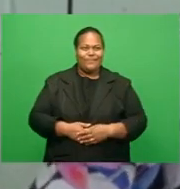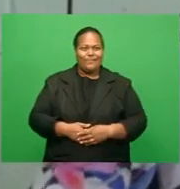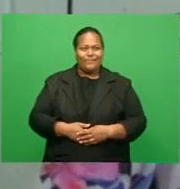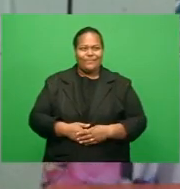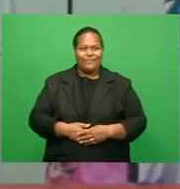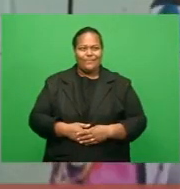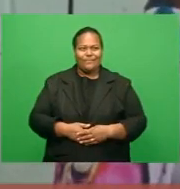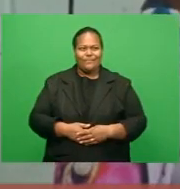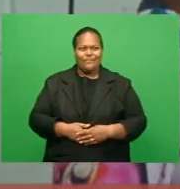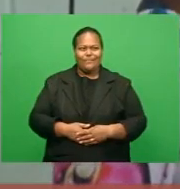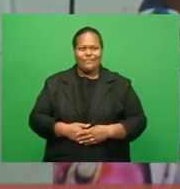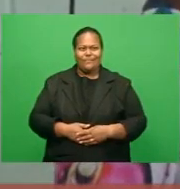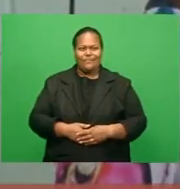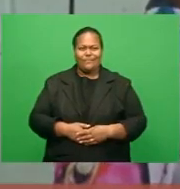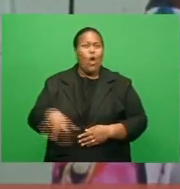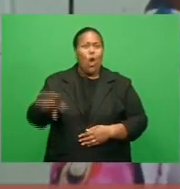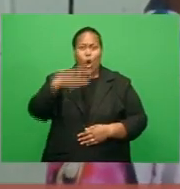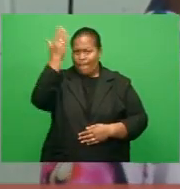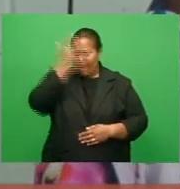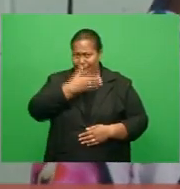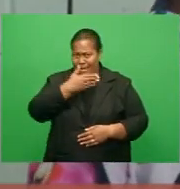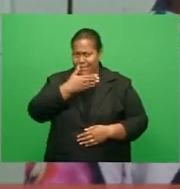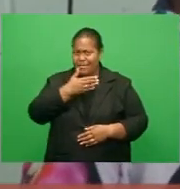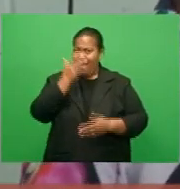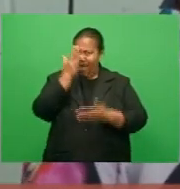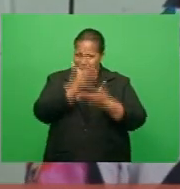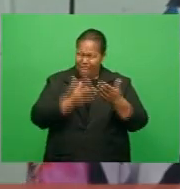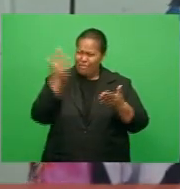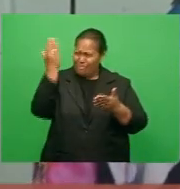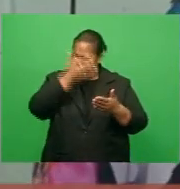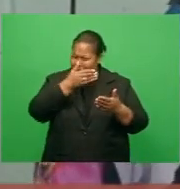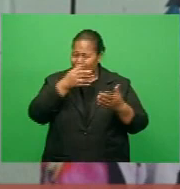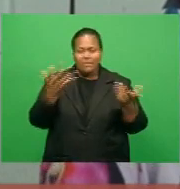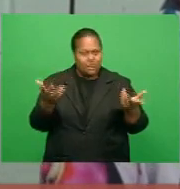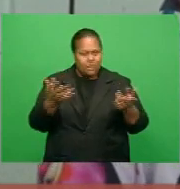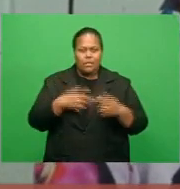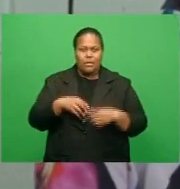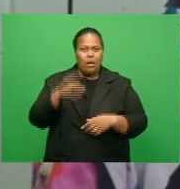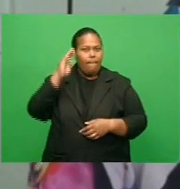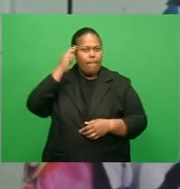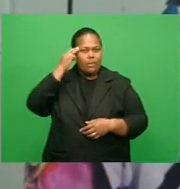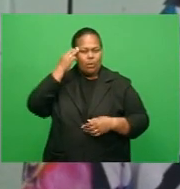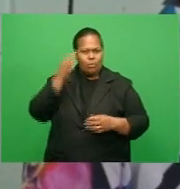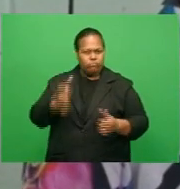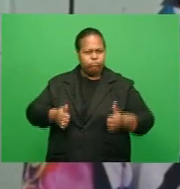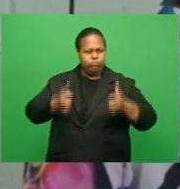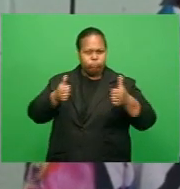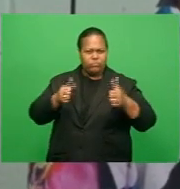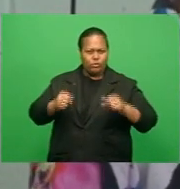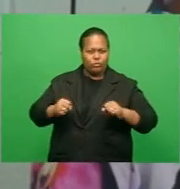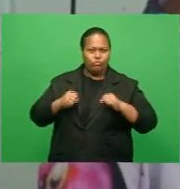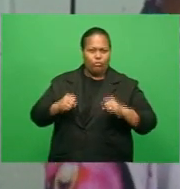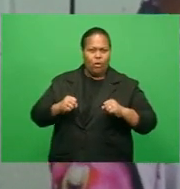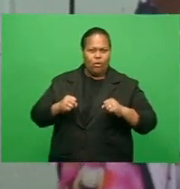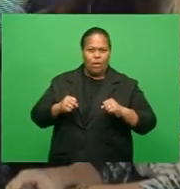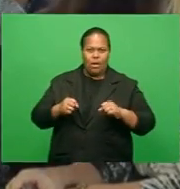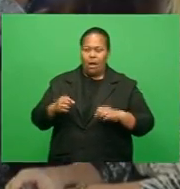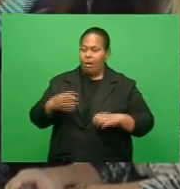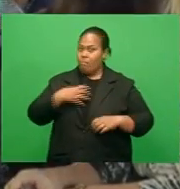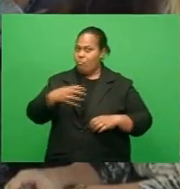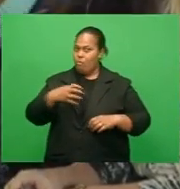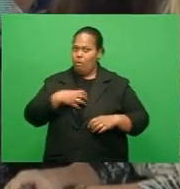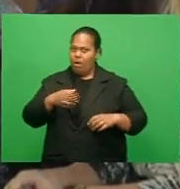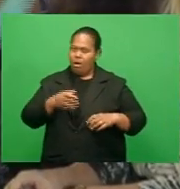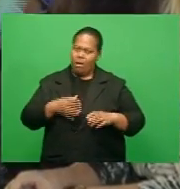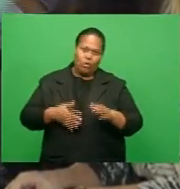people are mentally stronger and more resilient than others. Given